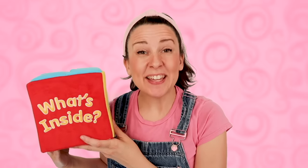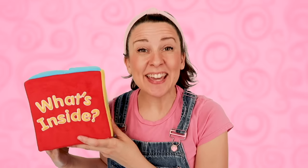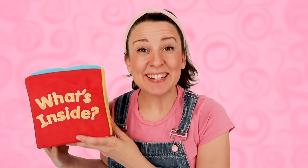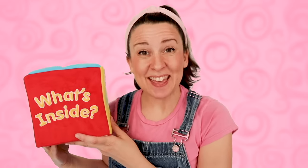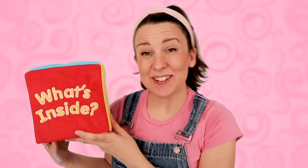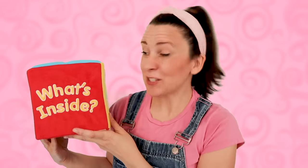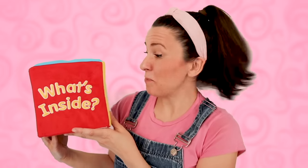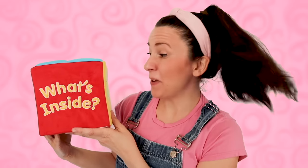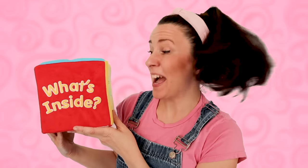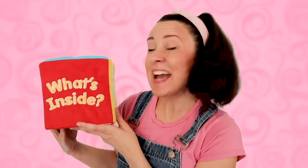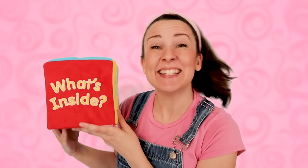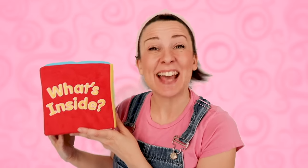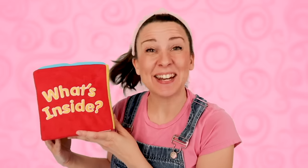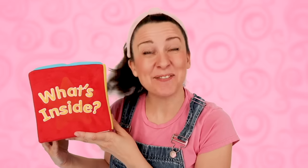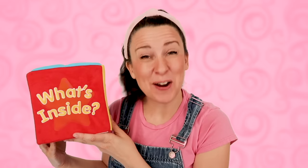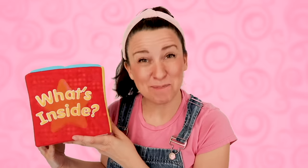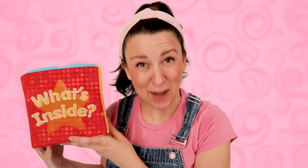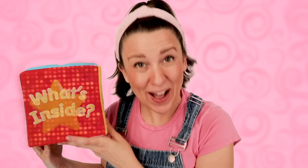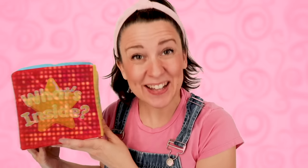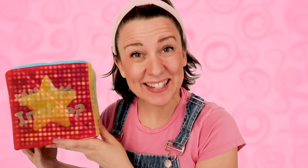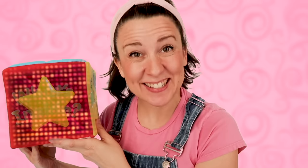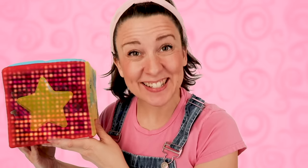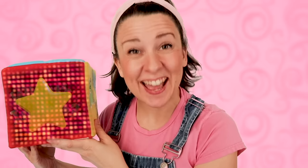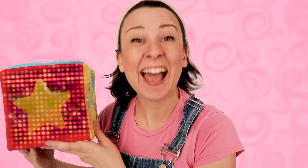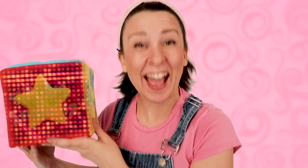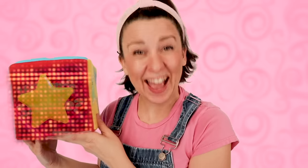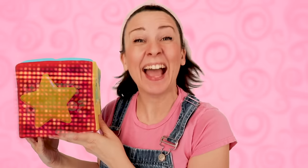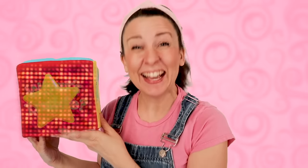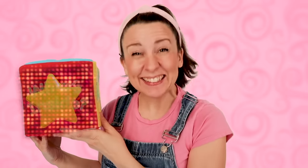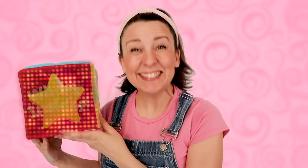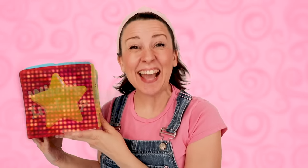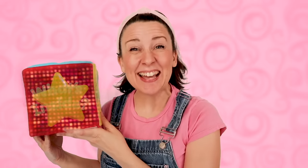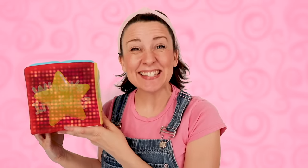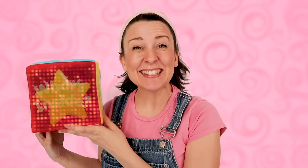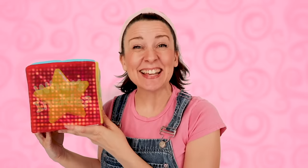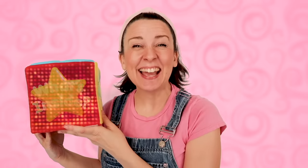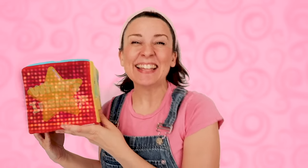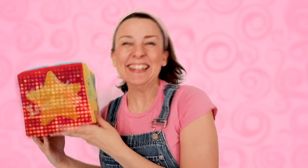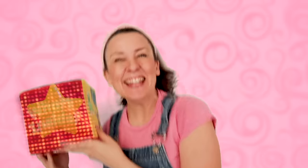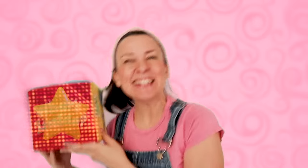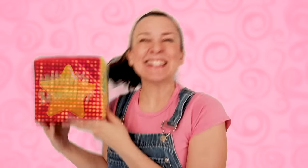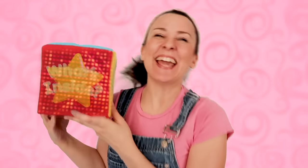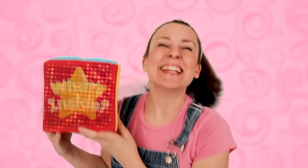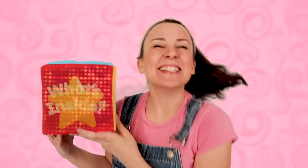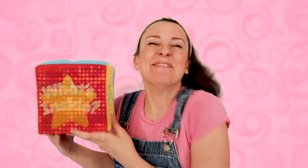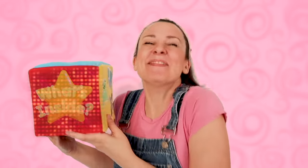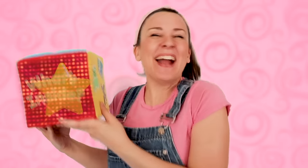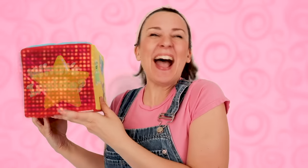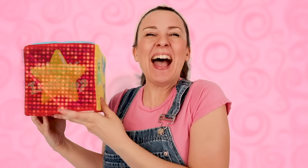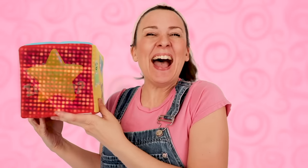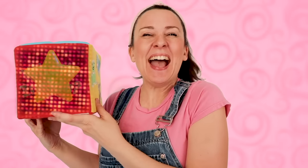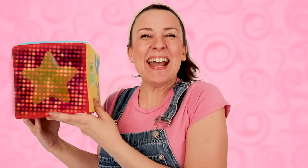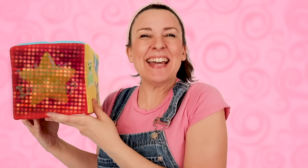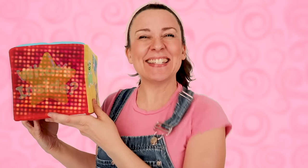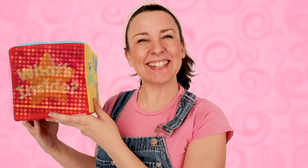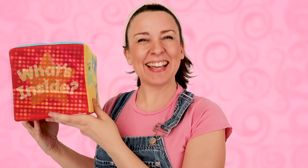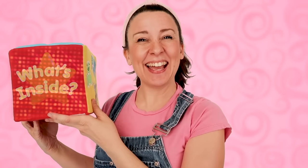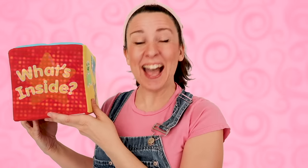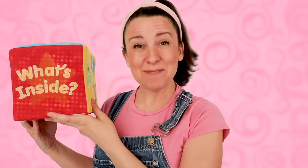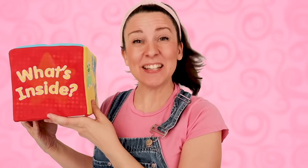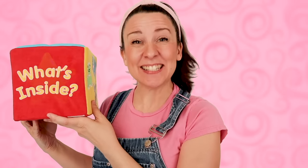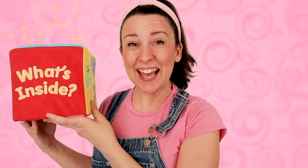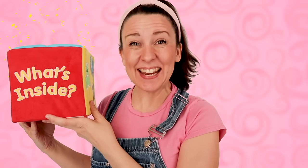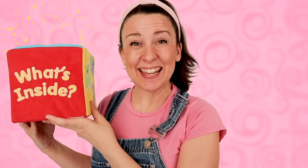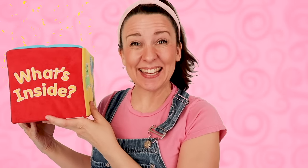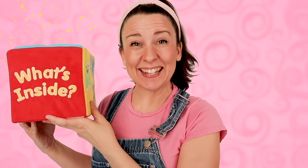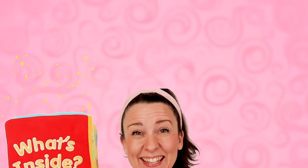Should we get another surprise out of our box? Yes, let's get a surprise.